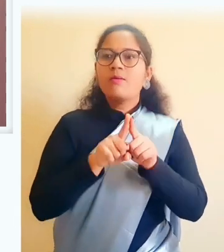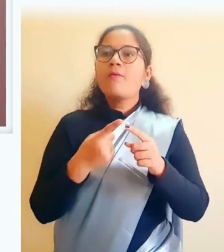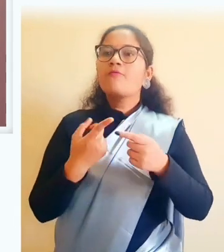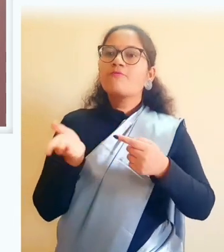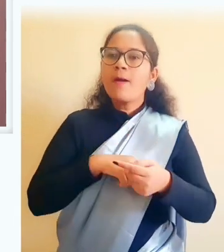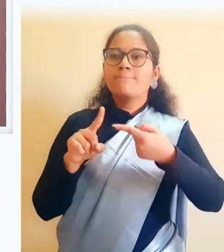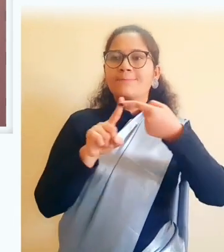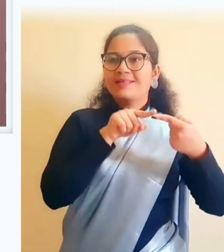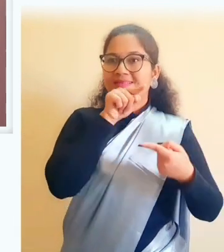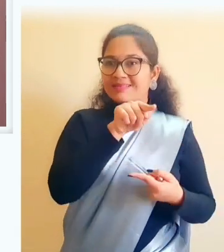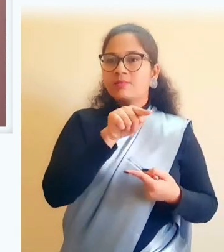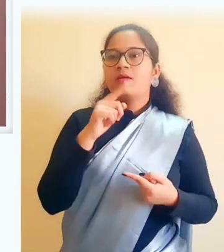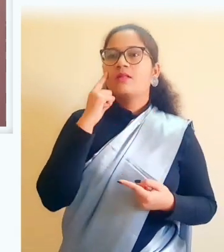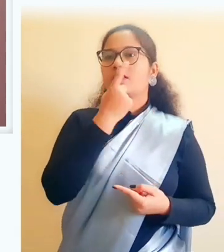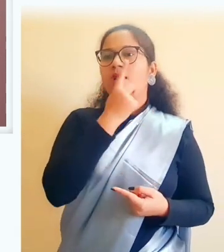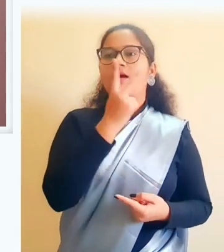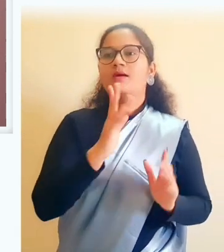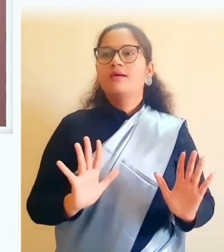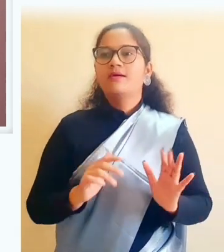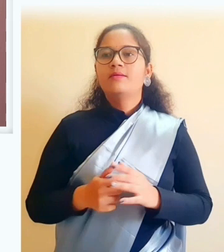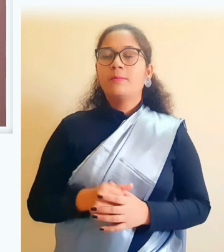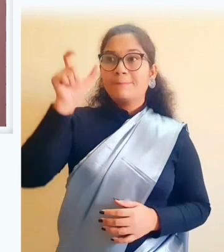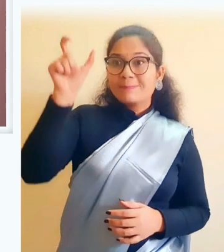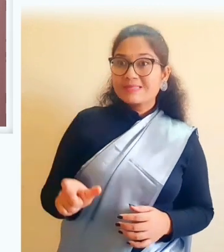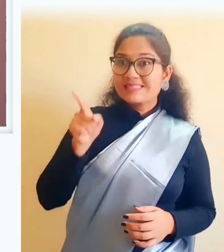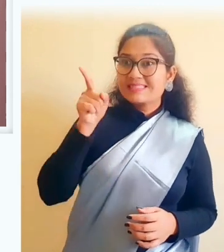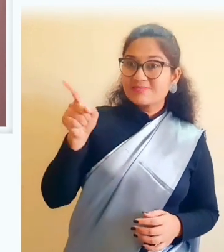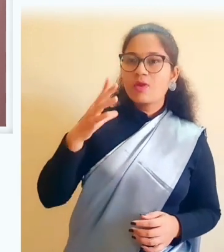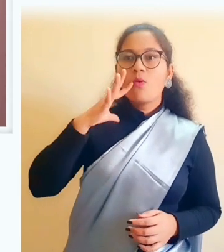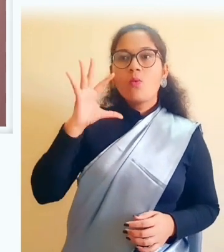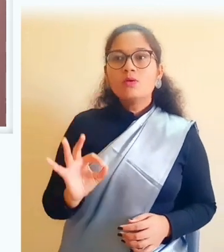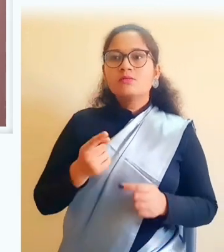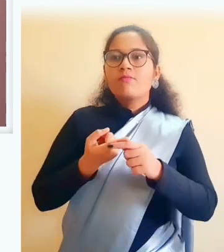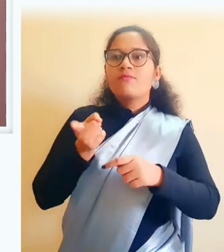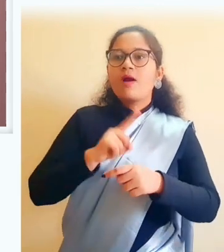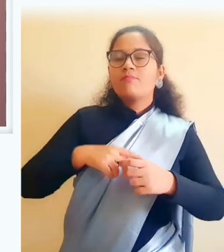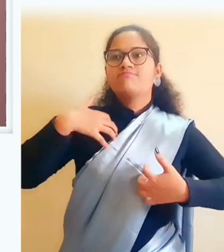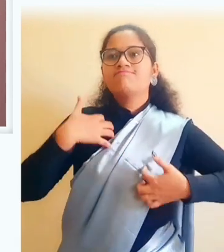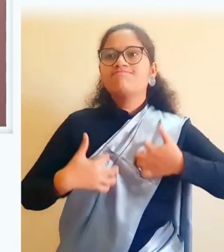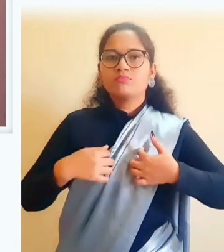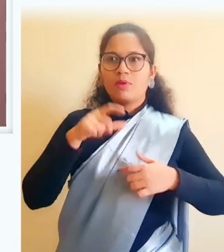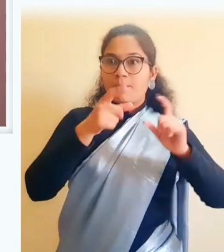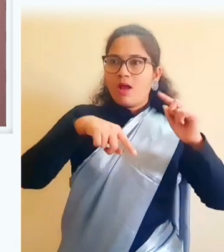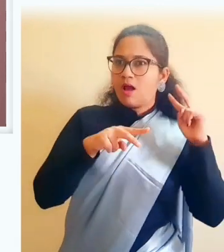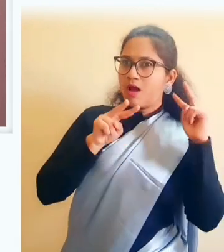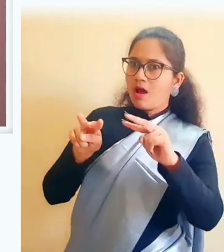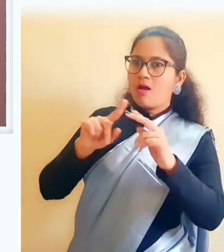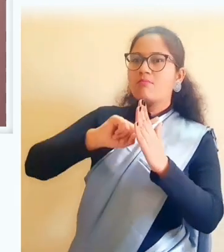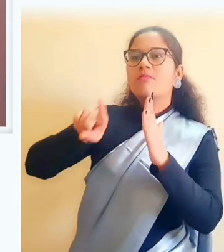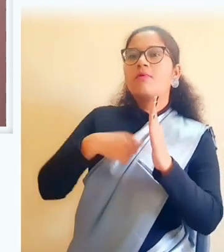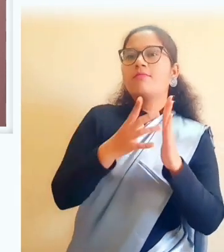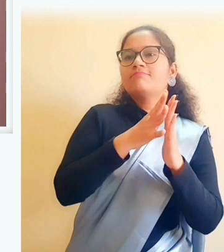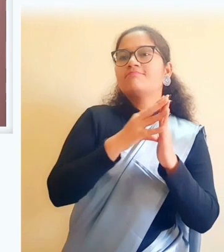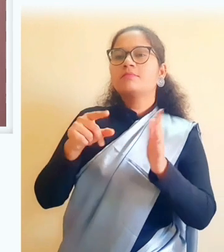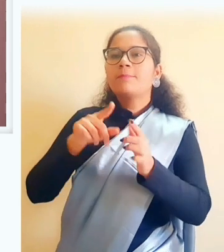seen through Western eyes. Travelogues like Niehoofs were an important source of inspiration for artists